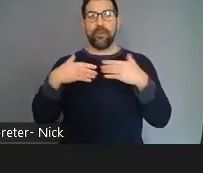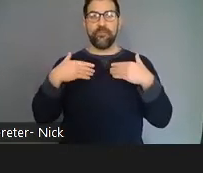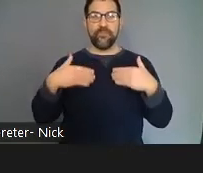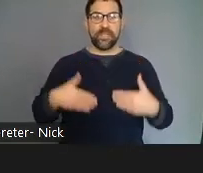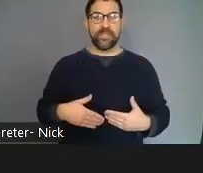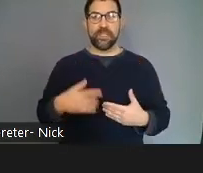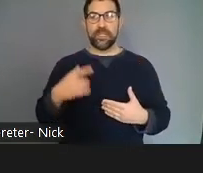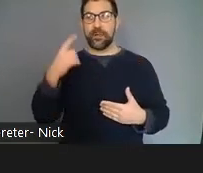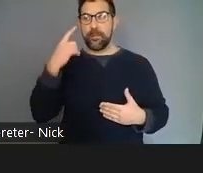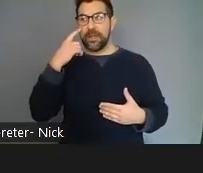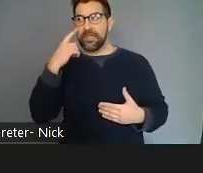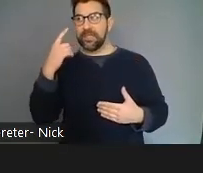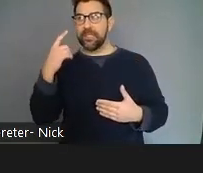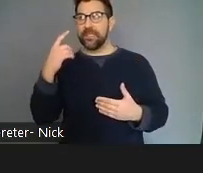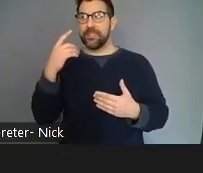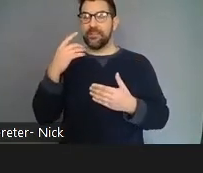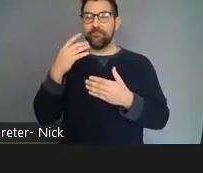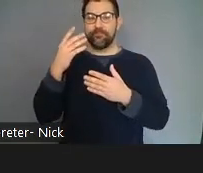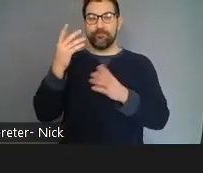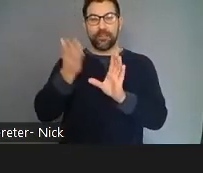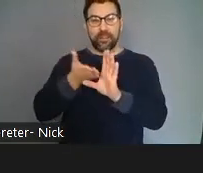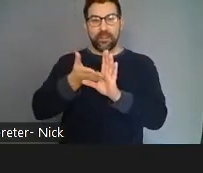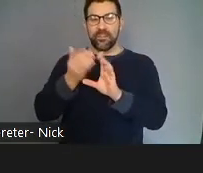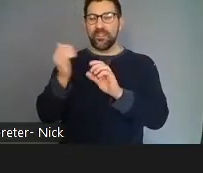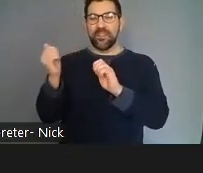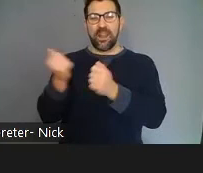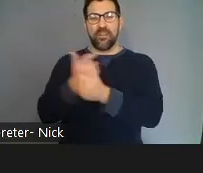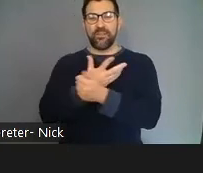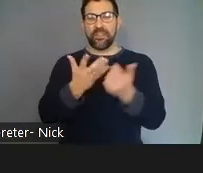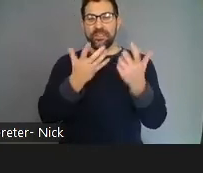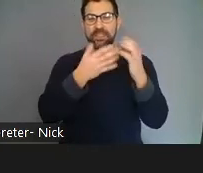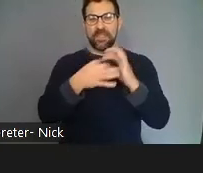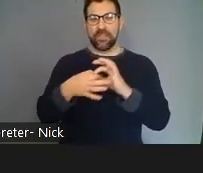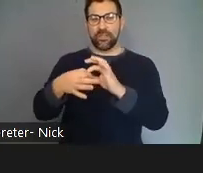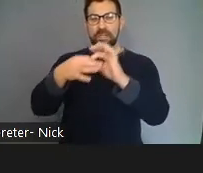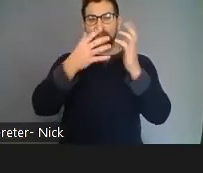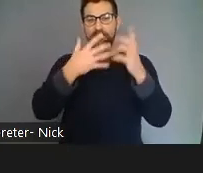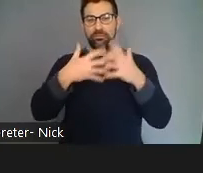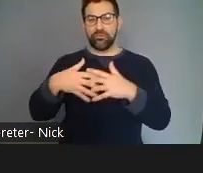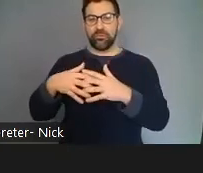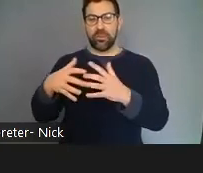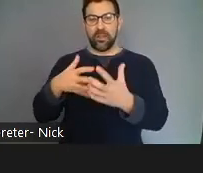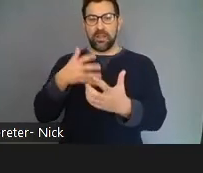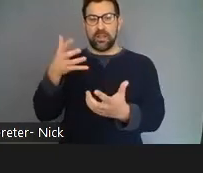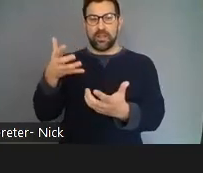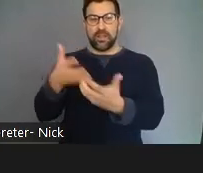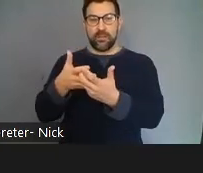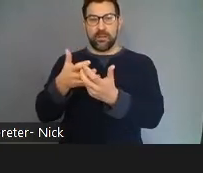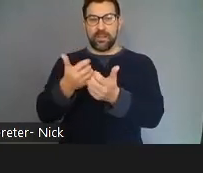or mentally, psychologically, right? All of those things are interconnected. So accommodating everyone's